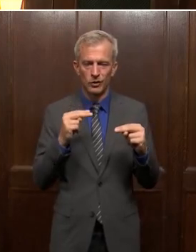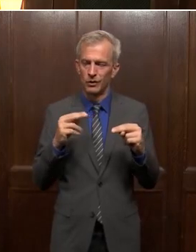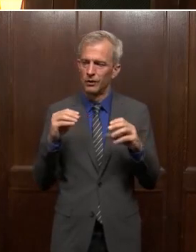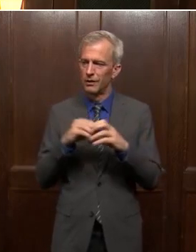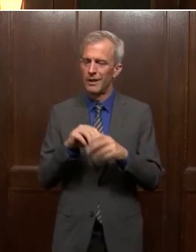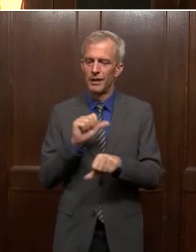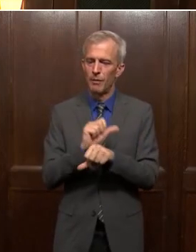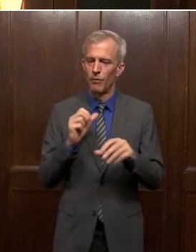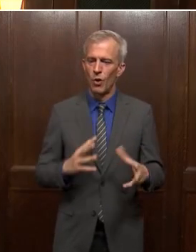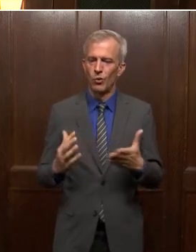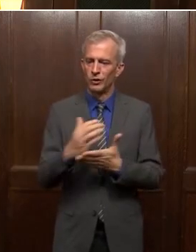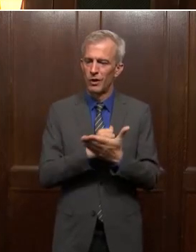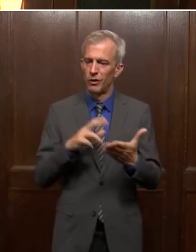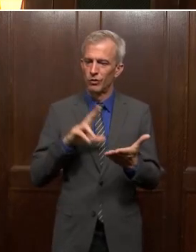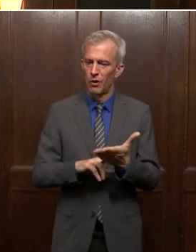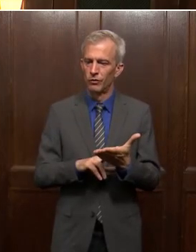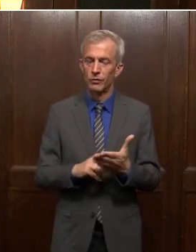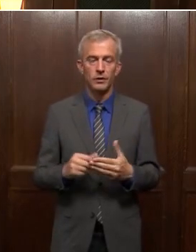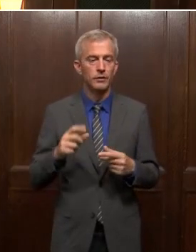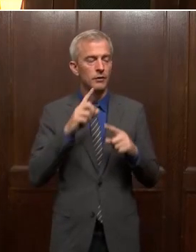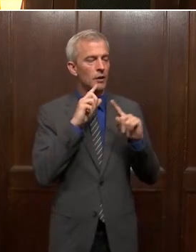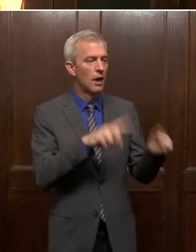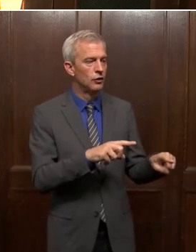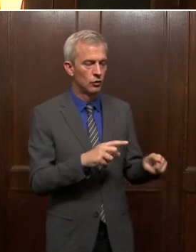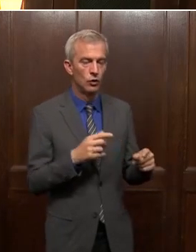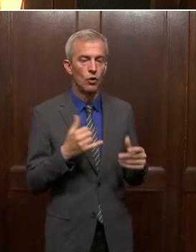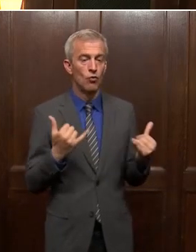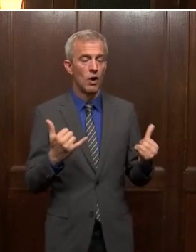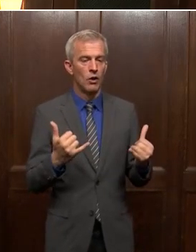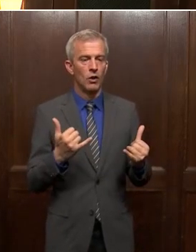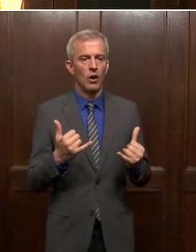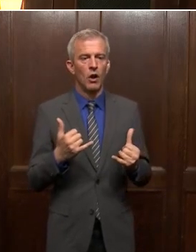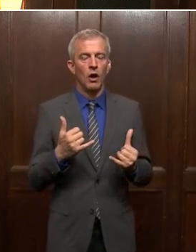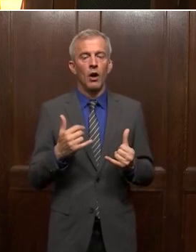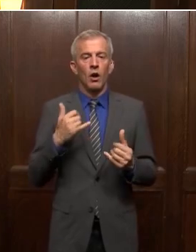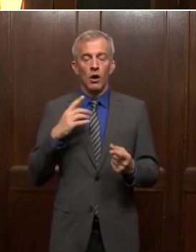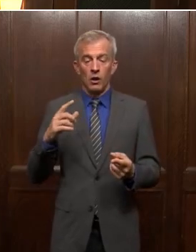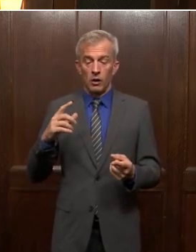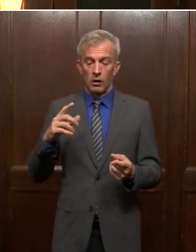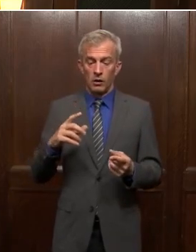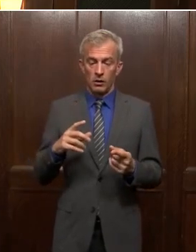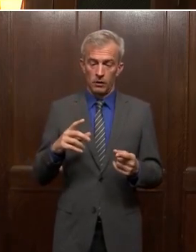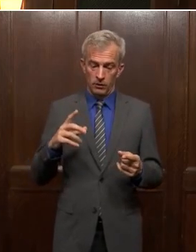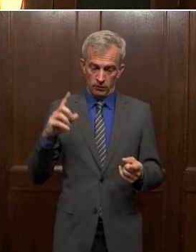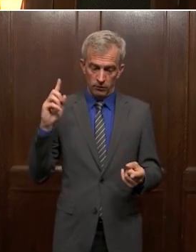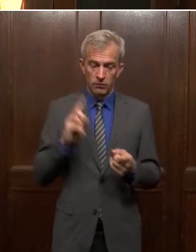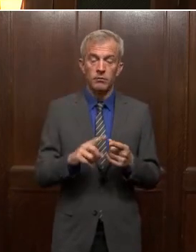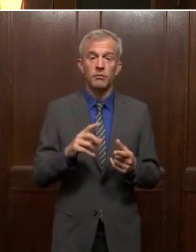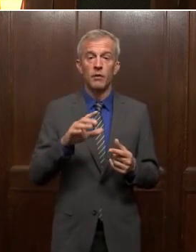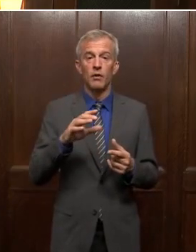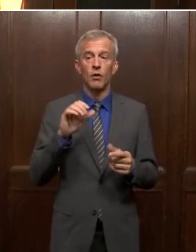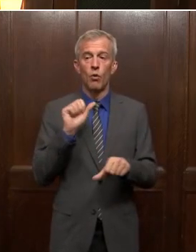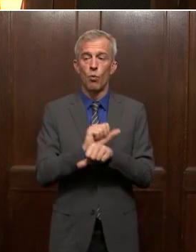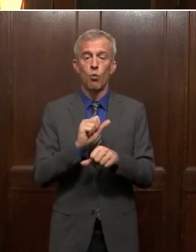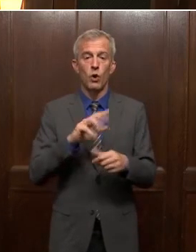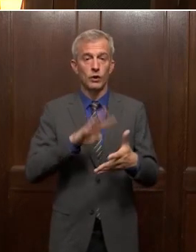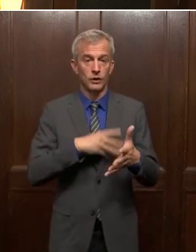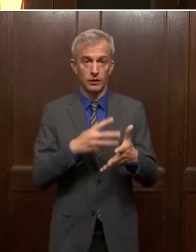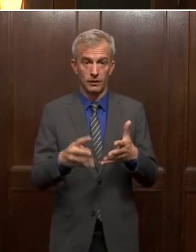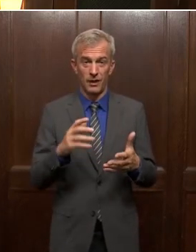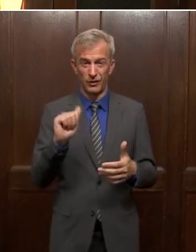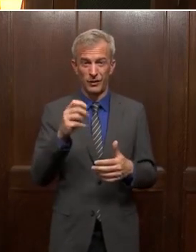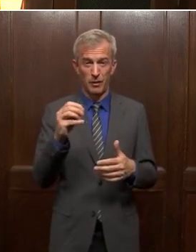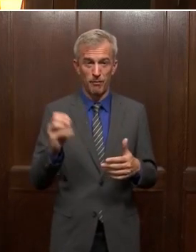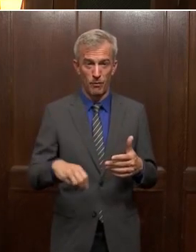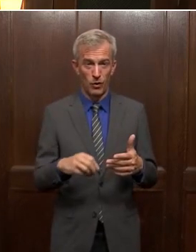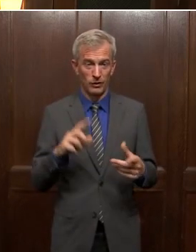contracts? No, right now we've had to balance the budget short of that. So the furloughs, which are actually deeper and provide much more savings, once you take out of